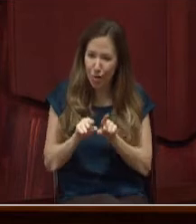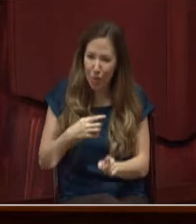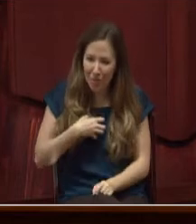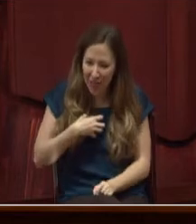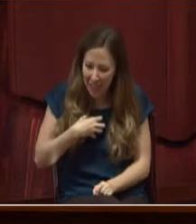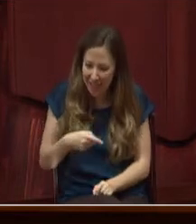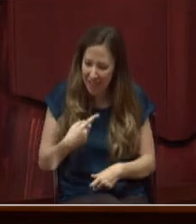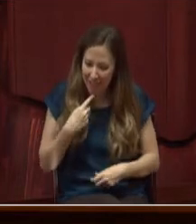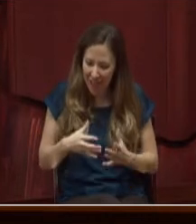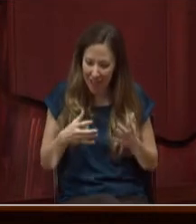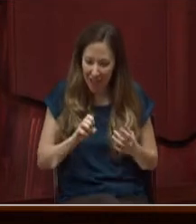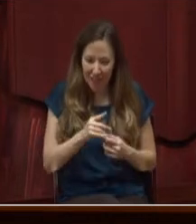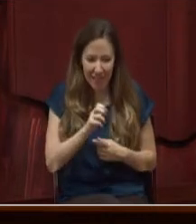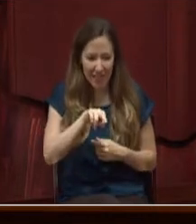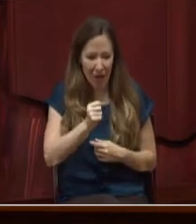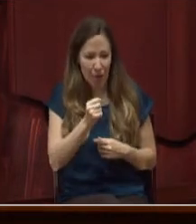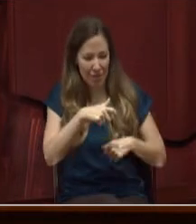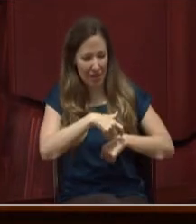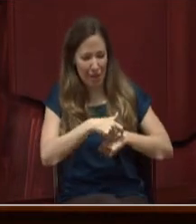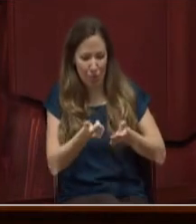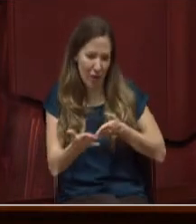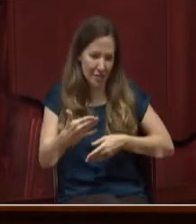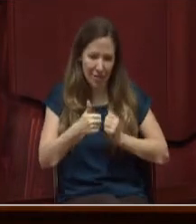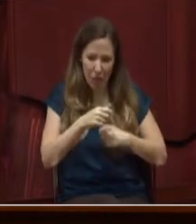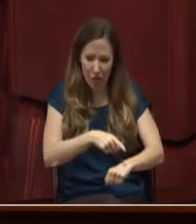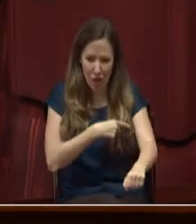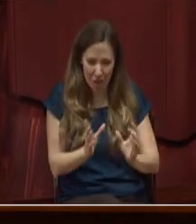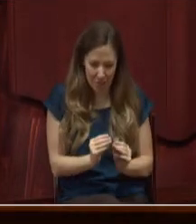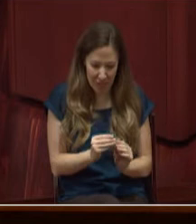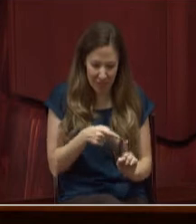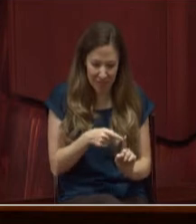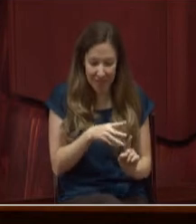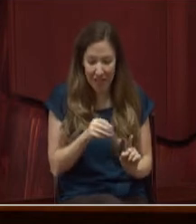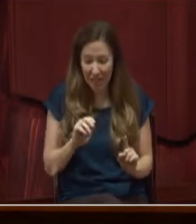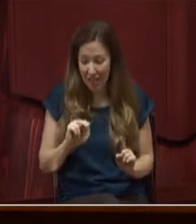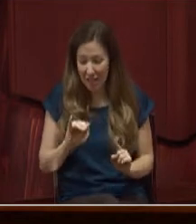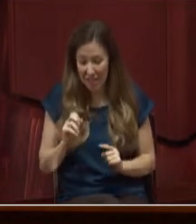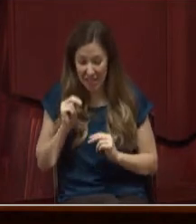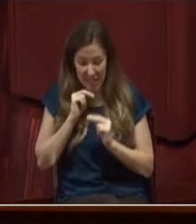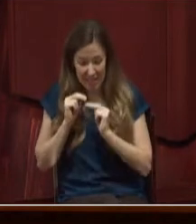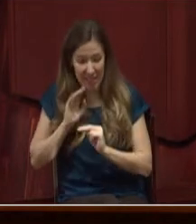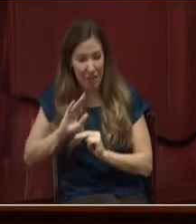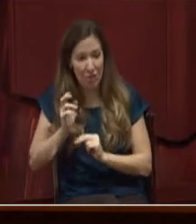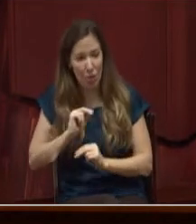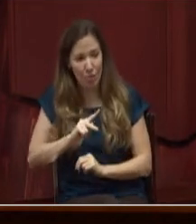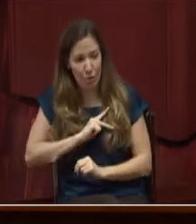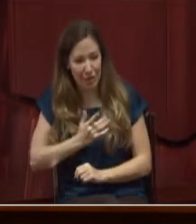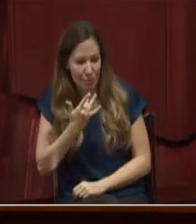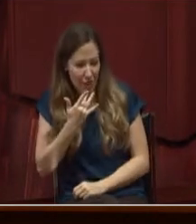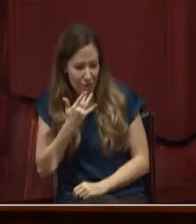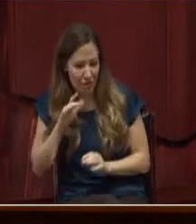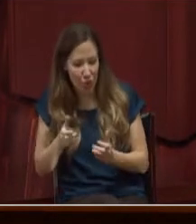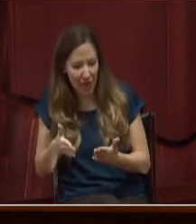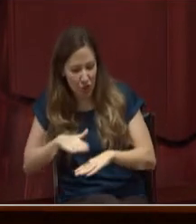of Eisenhower's time was wasted on long meetings. And Nixon, because of his own personal preference to do things on paper and not in